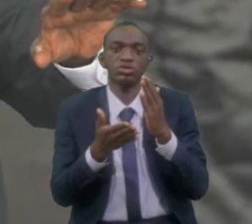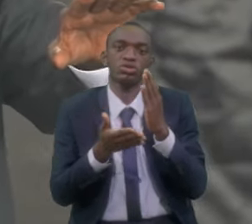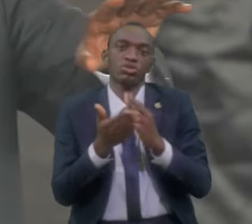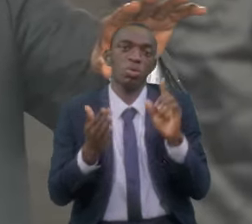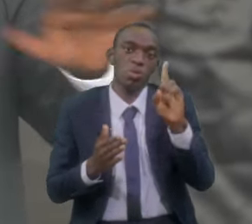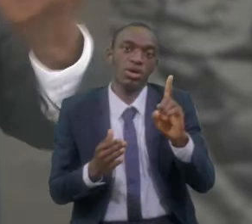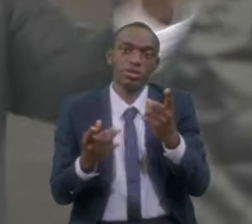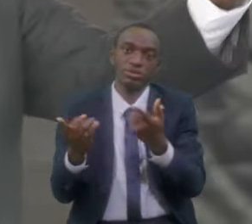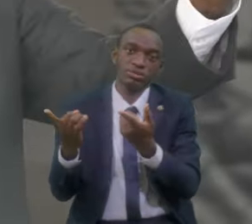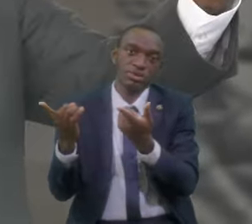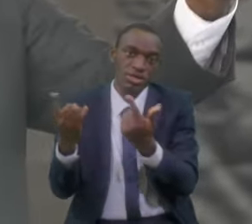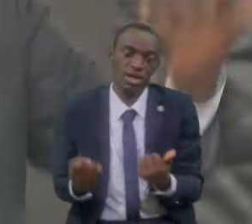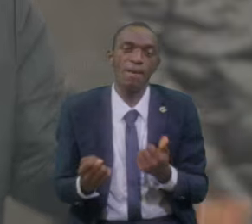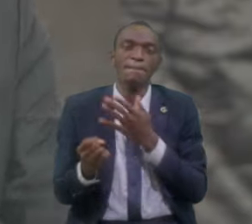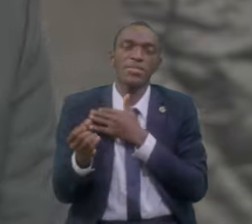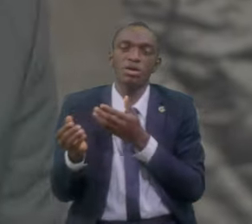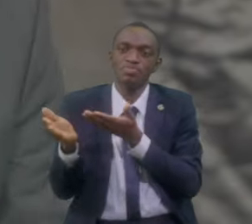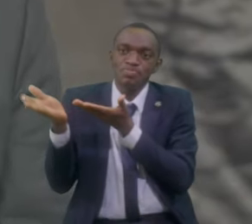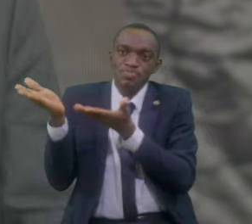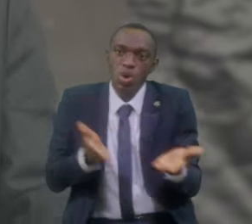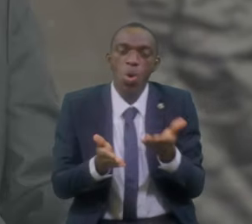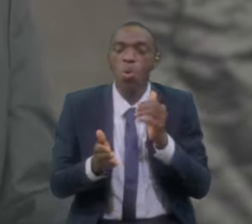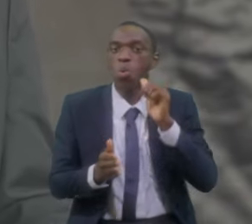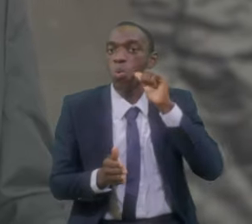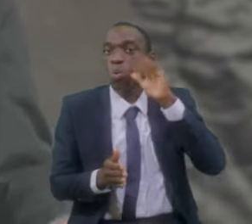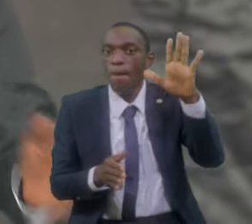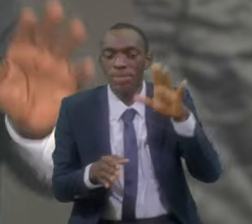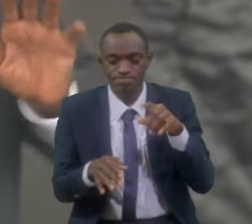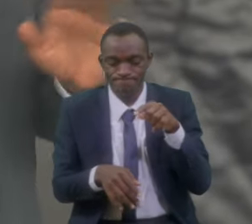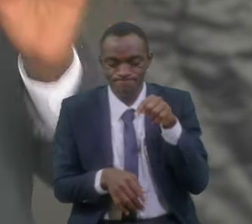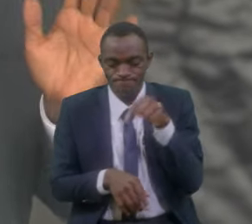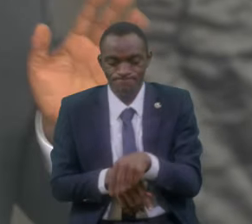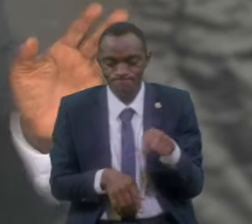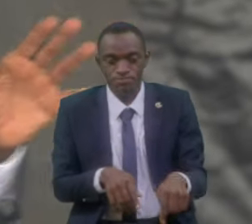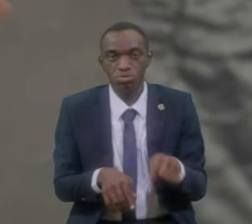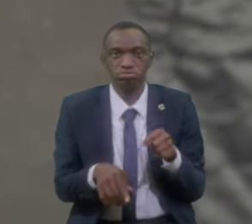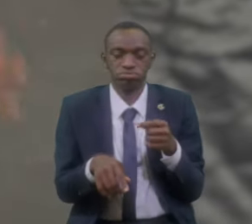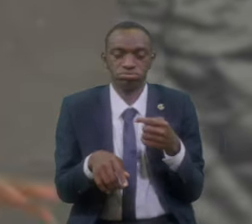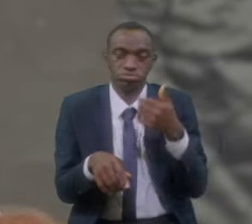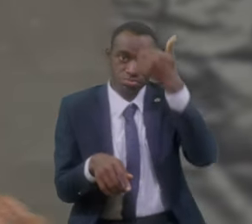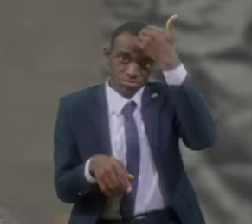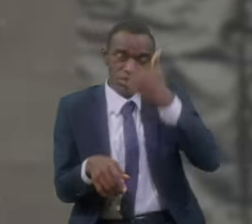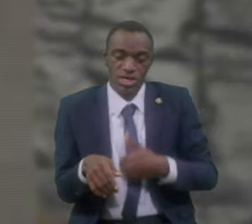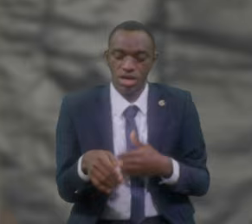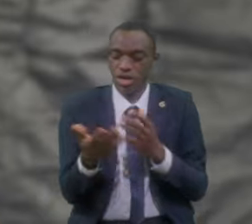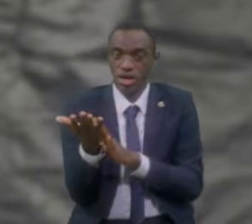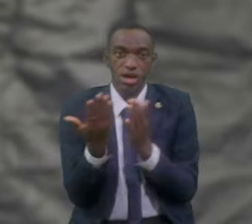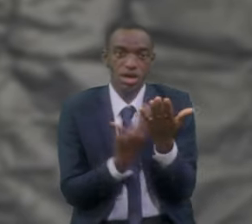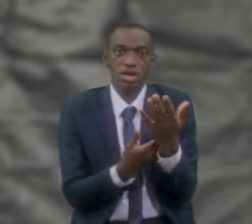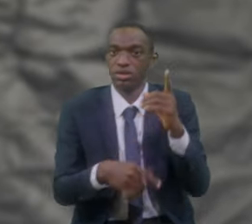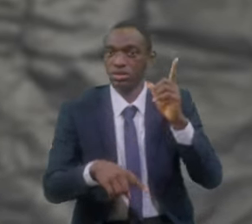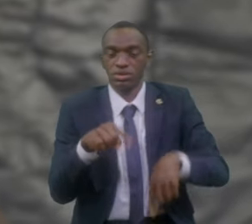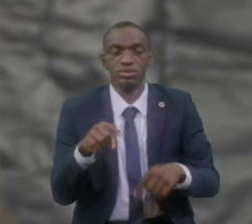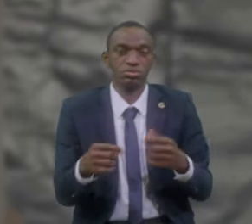woman, paralyzed hands, paralyzed feet, to walk and to move. She had to